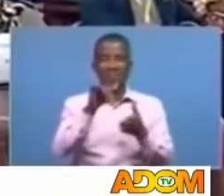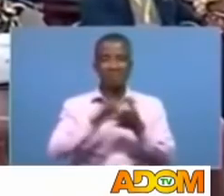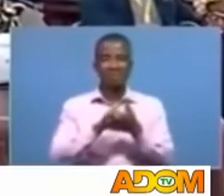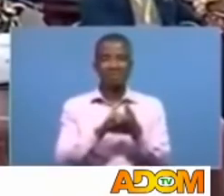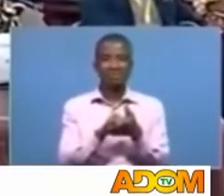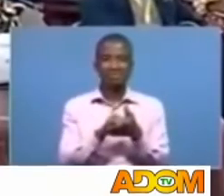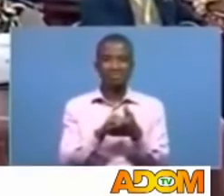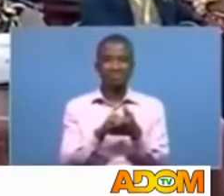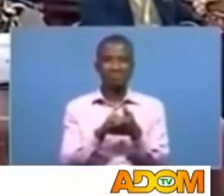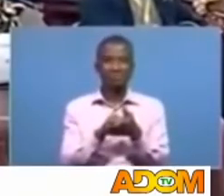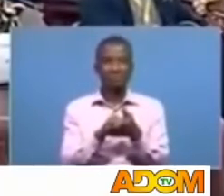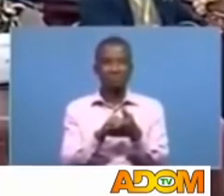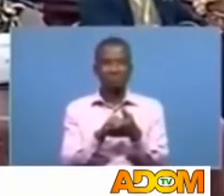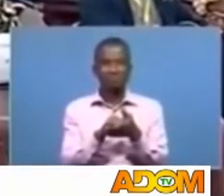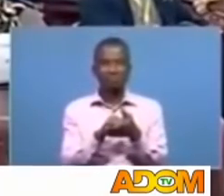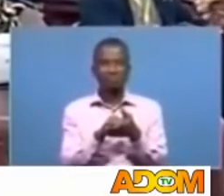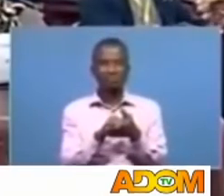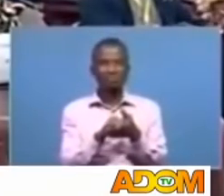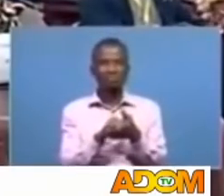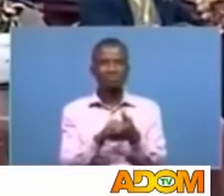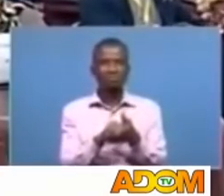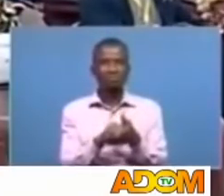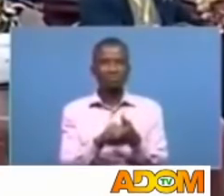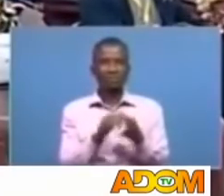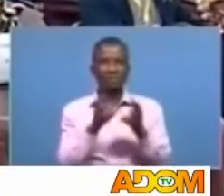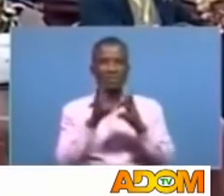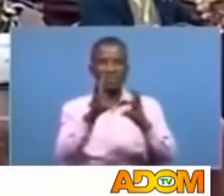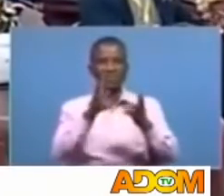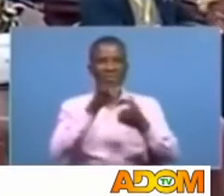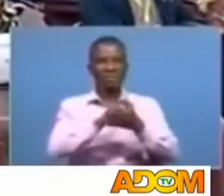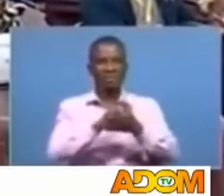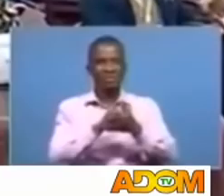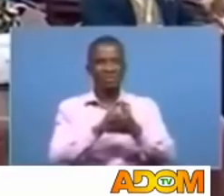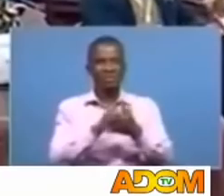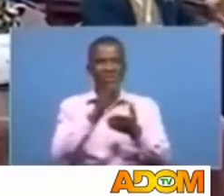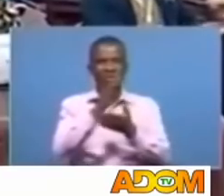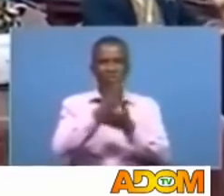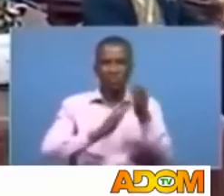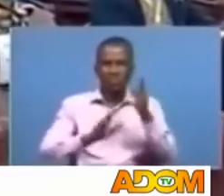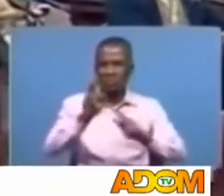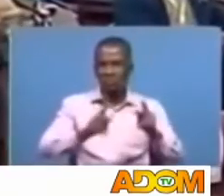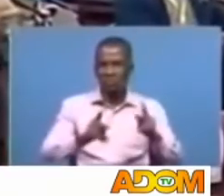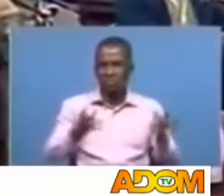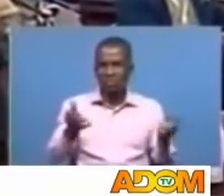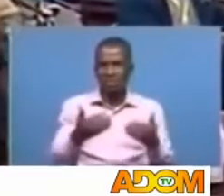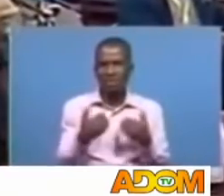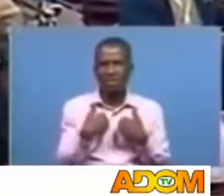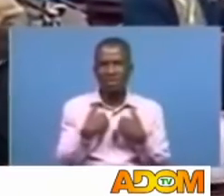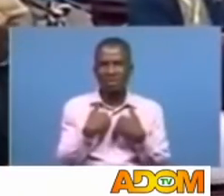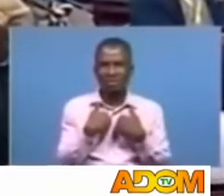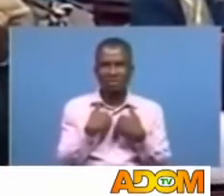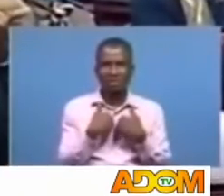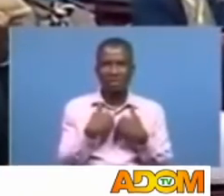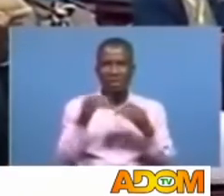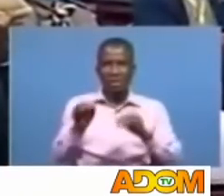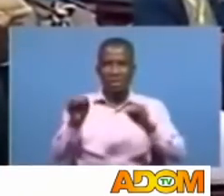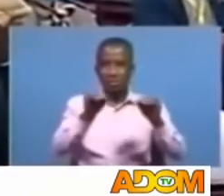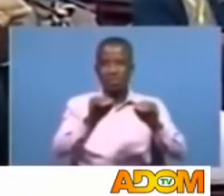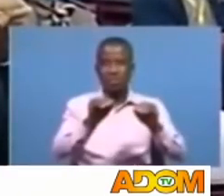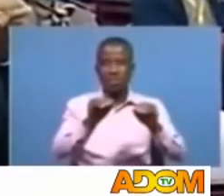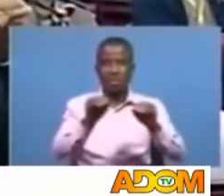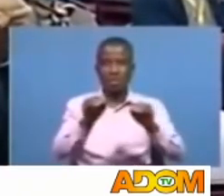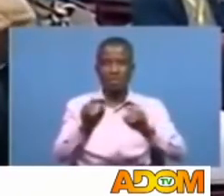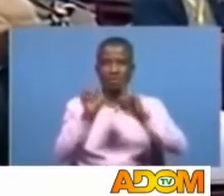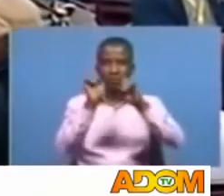a conclusive presumption in a circumstance where somebody has put before the